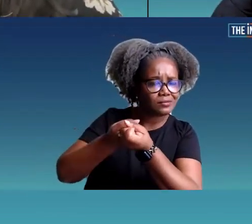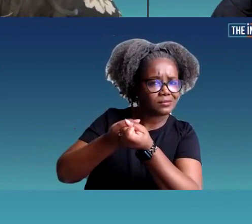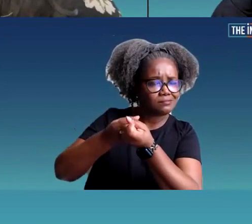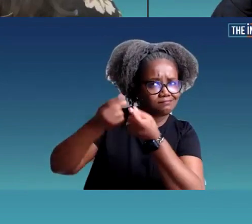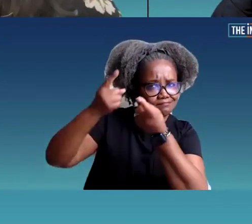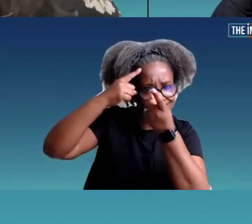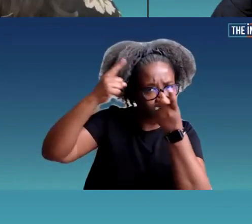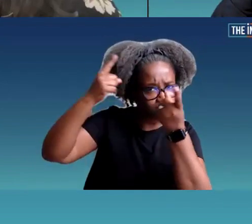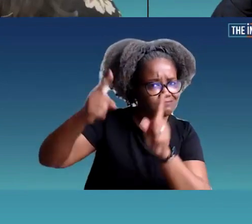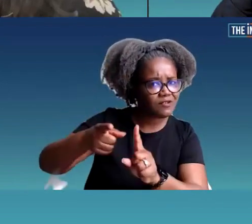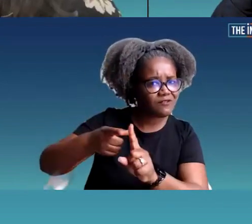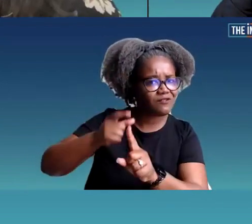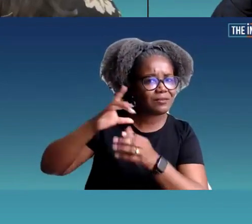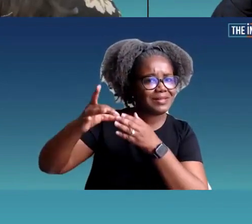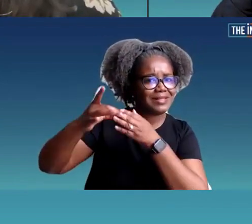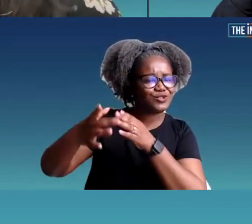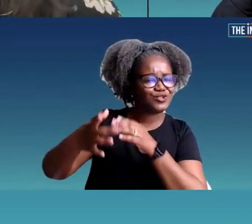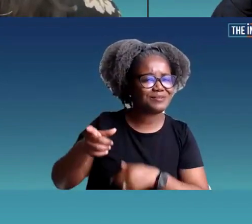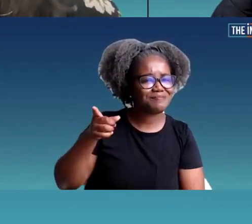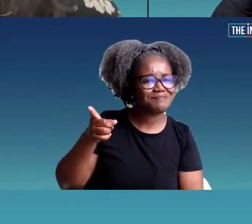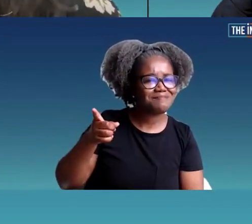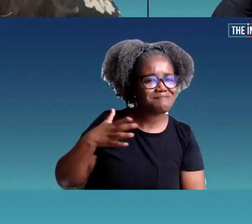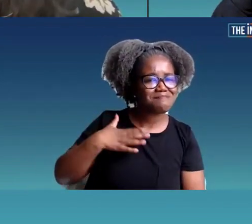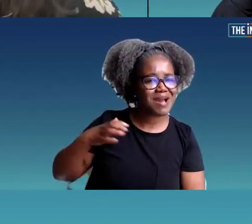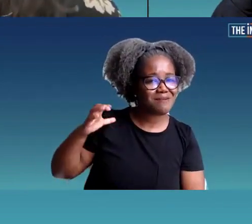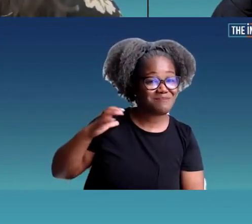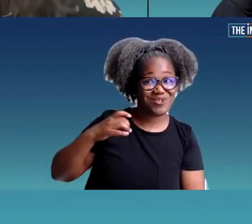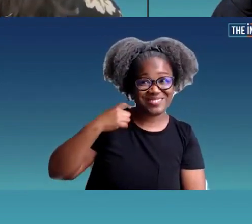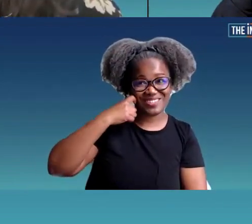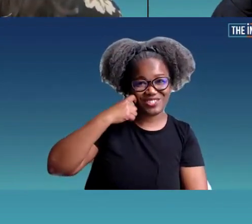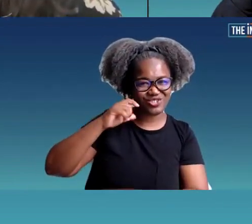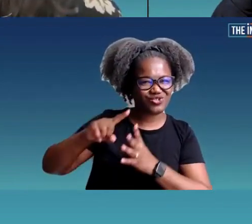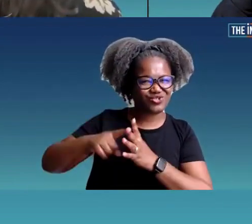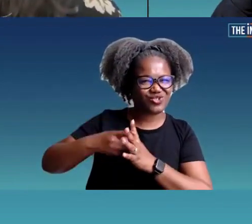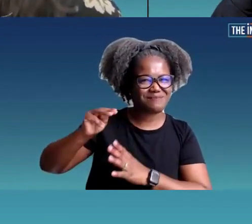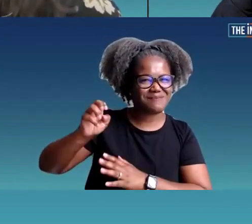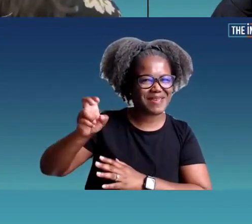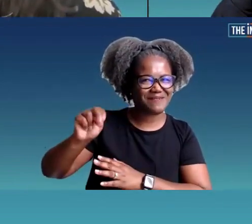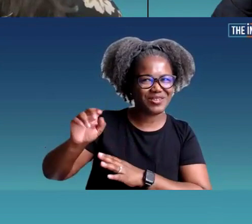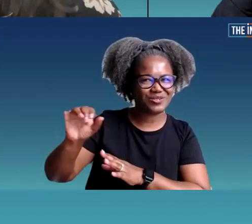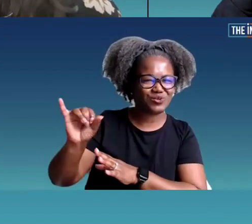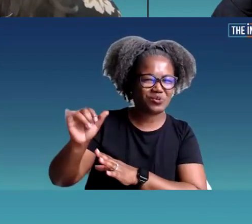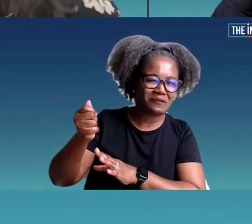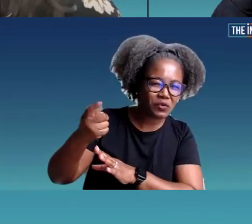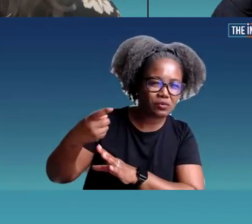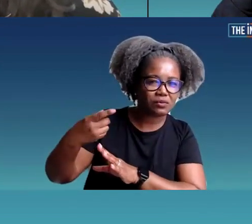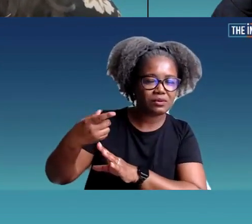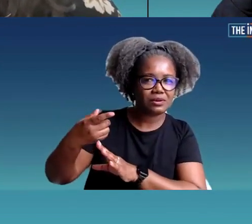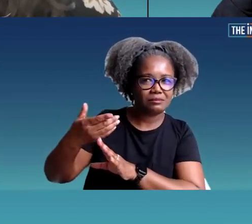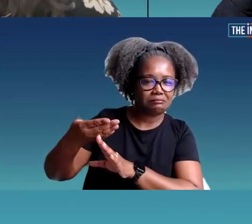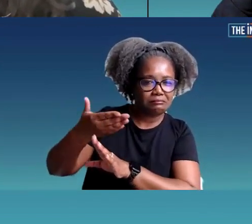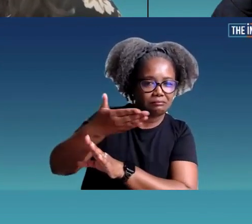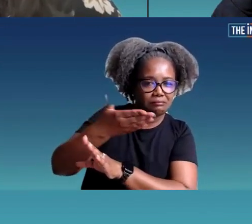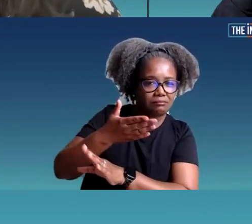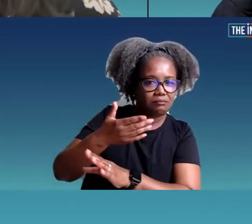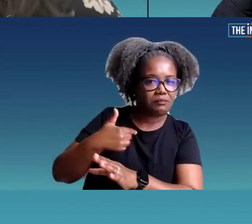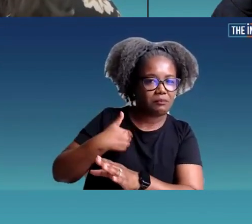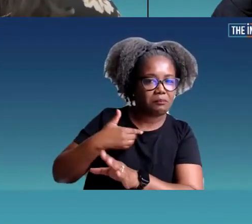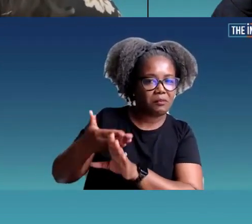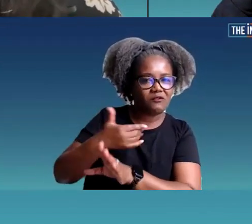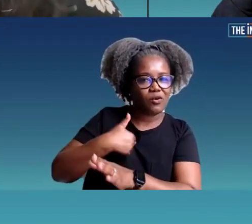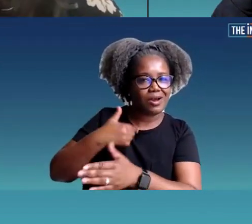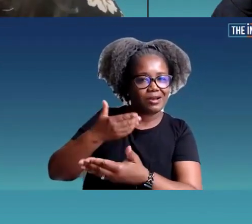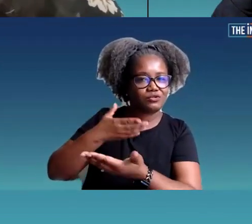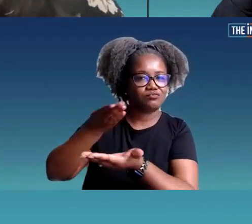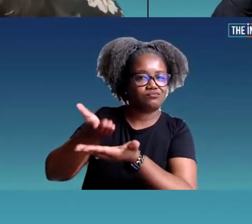Maven about 6 months prior to me, where he was building and designing his clinical organization. And as a part of